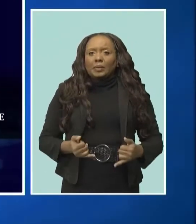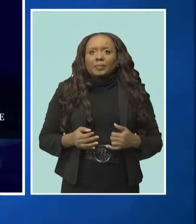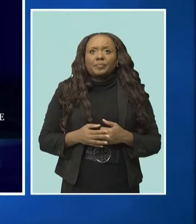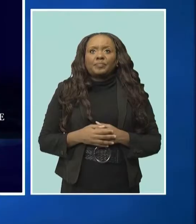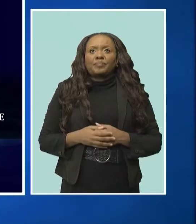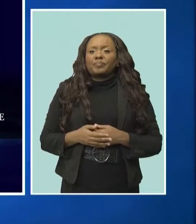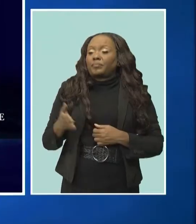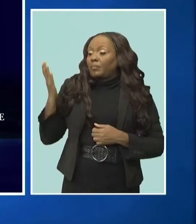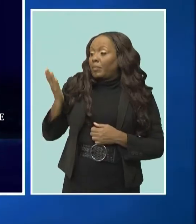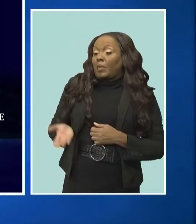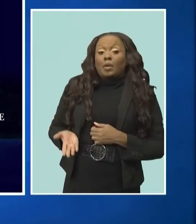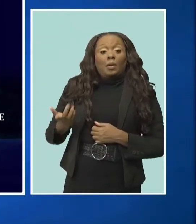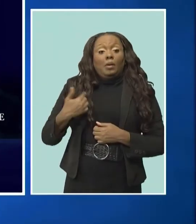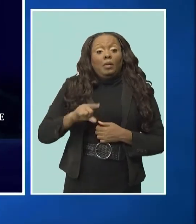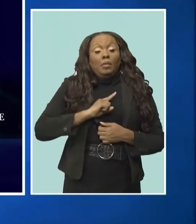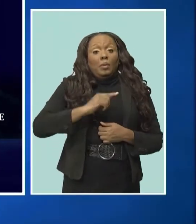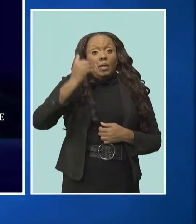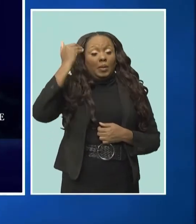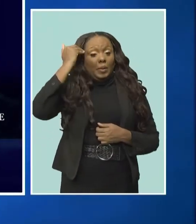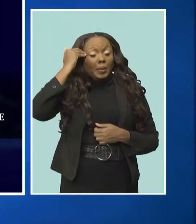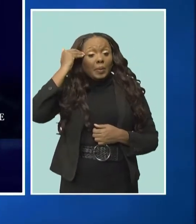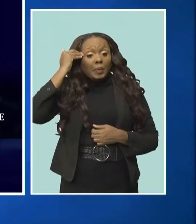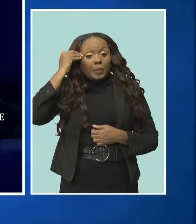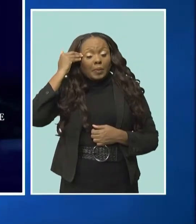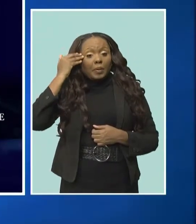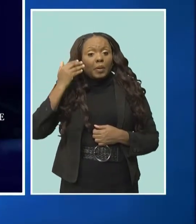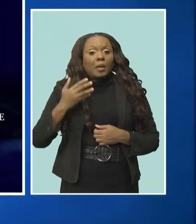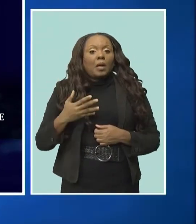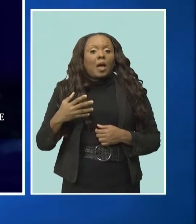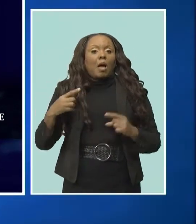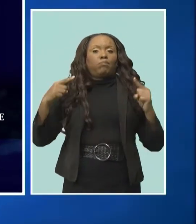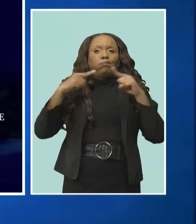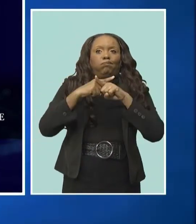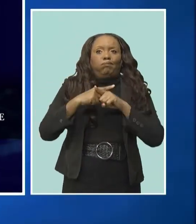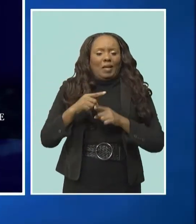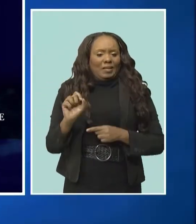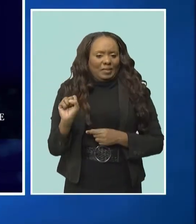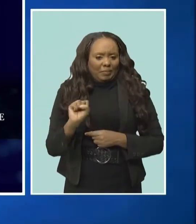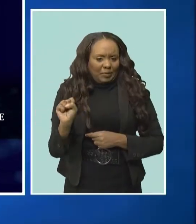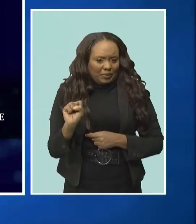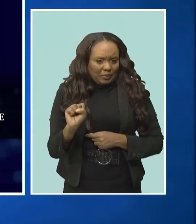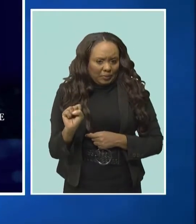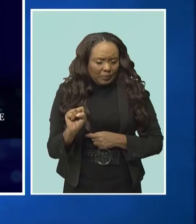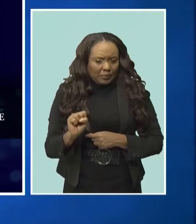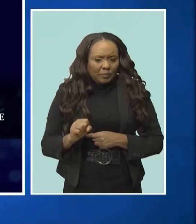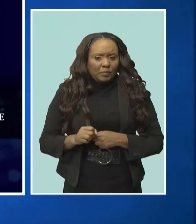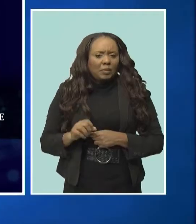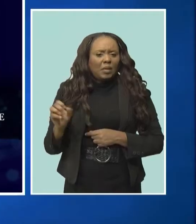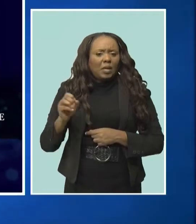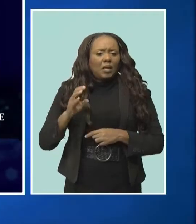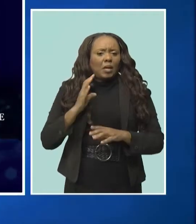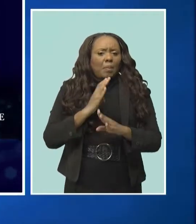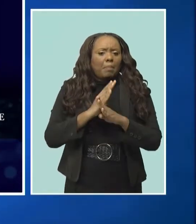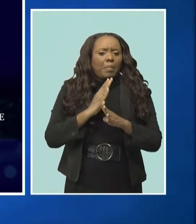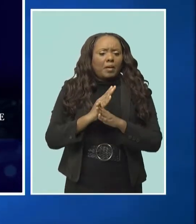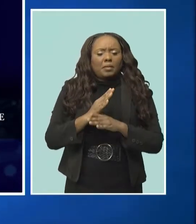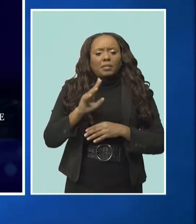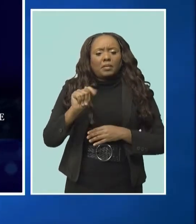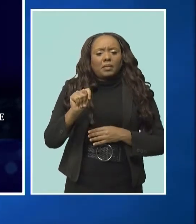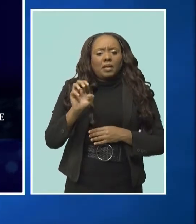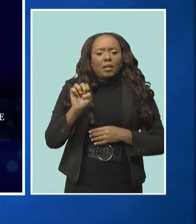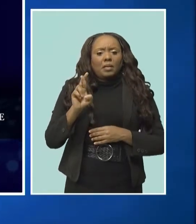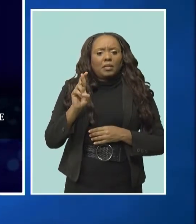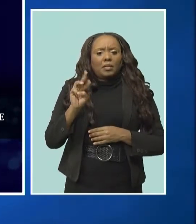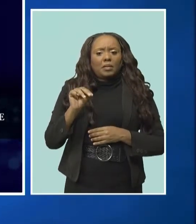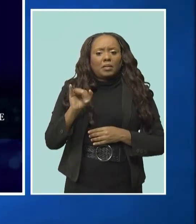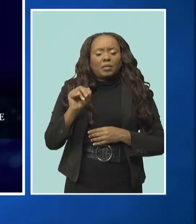We can confirm that there was an altercation in the Speightstown area in the terminal, and there are